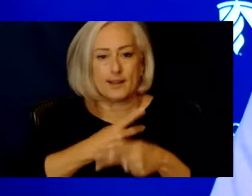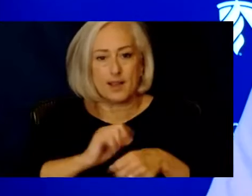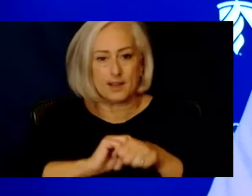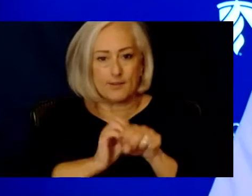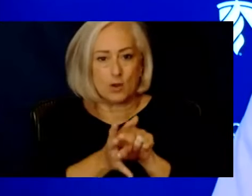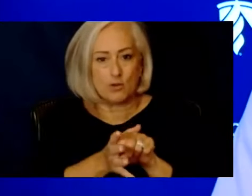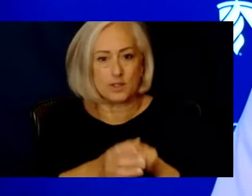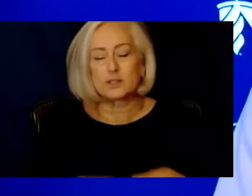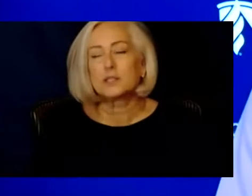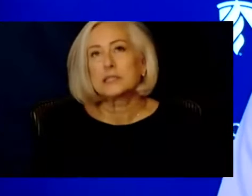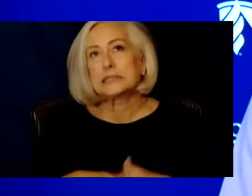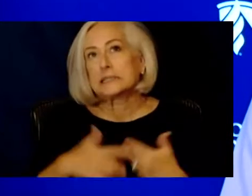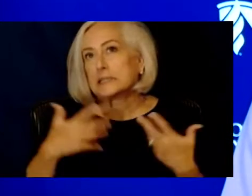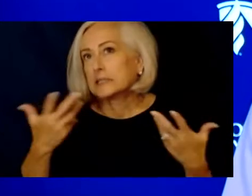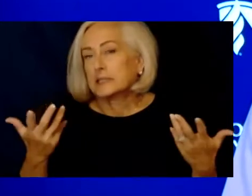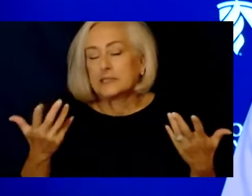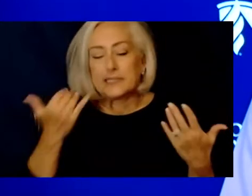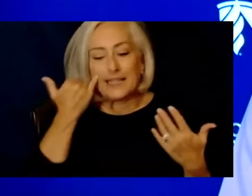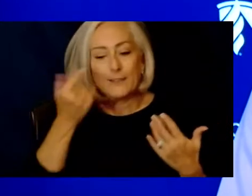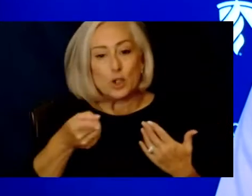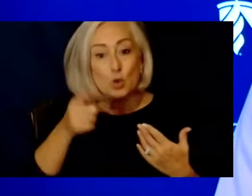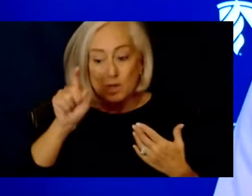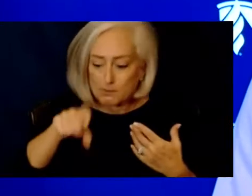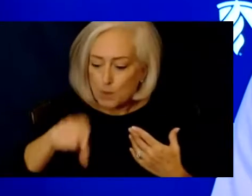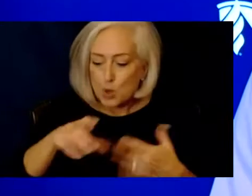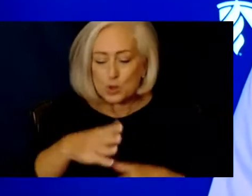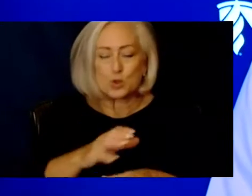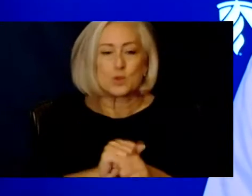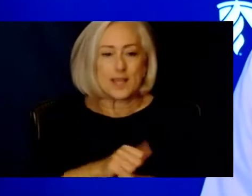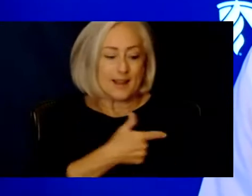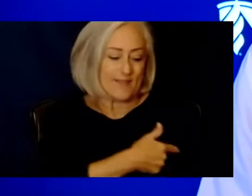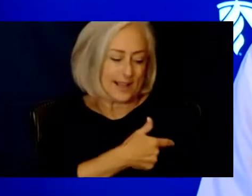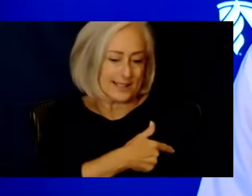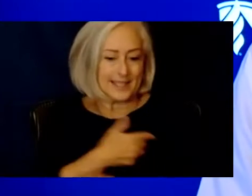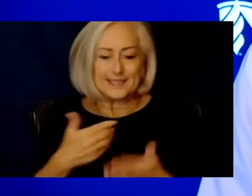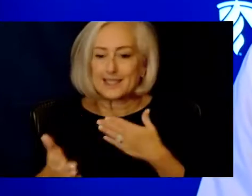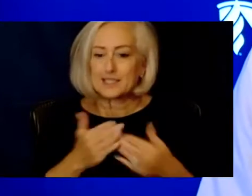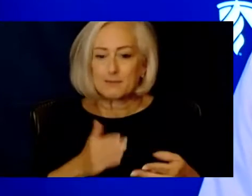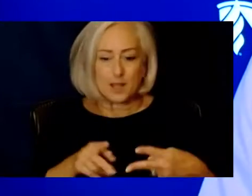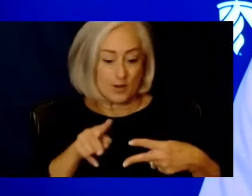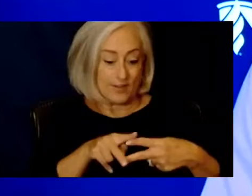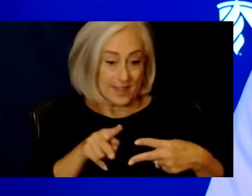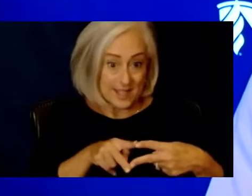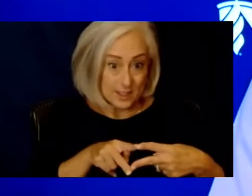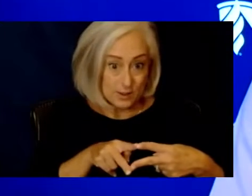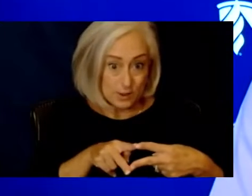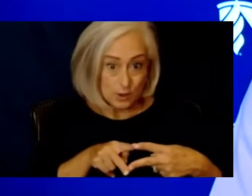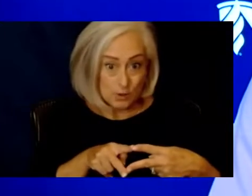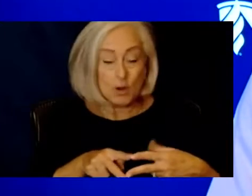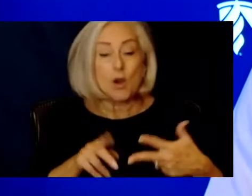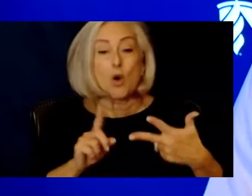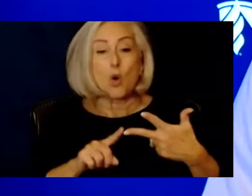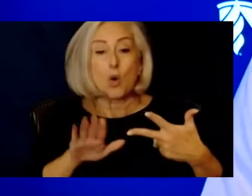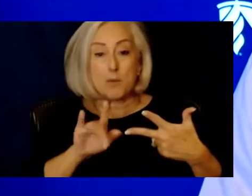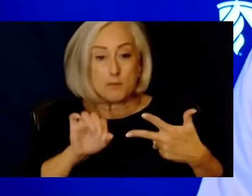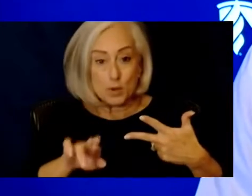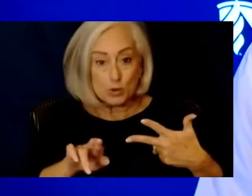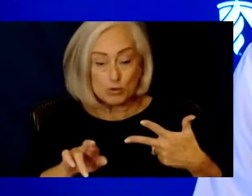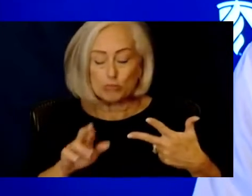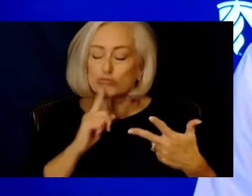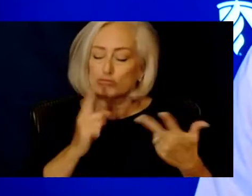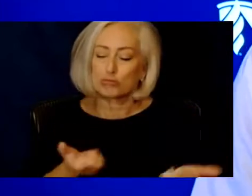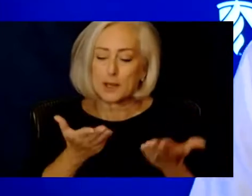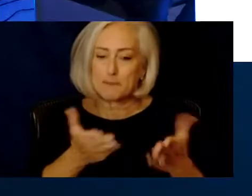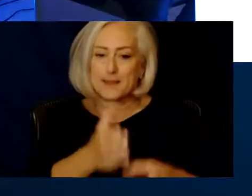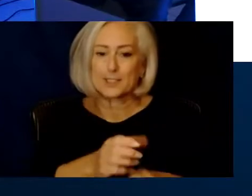So if you are due to get a vaccine, whether it's your primary series or a booster, I would advise to go get it right now. I think what the FDA